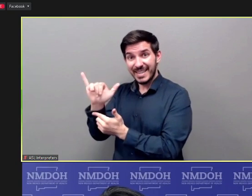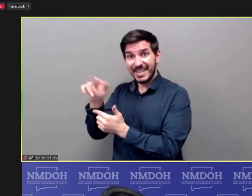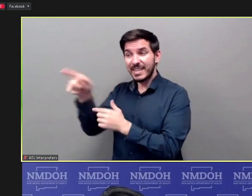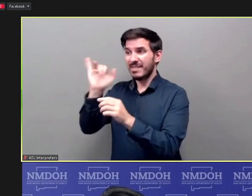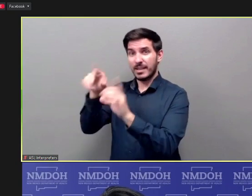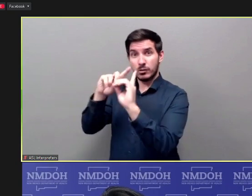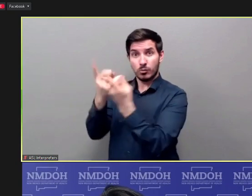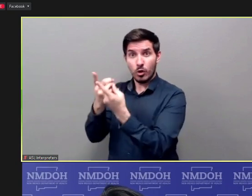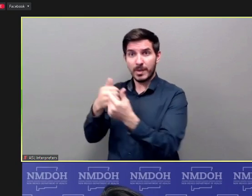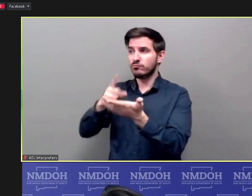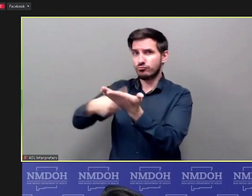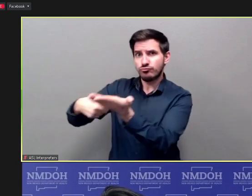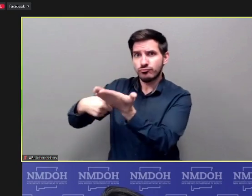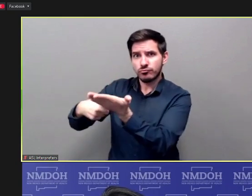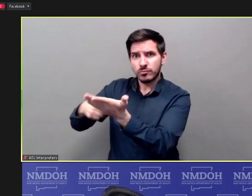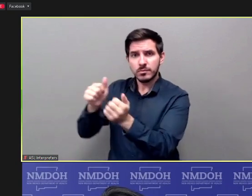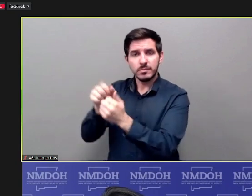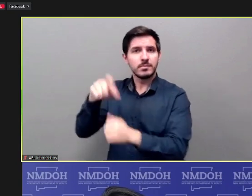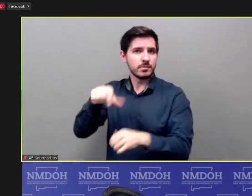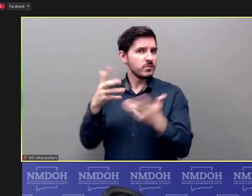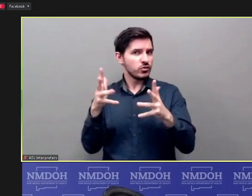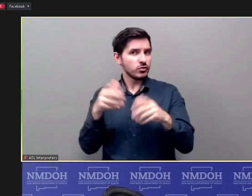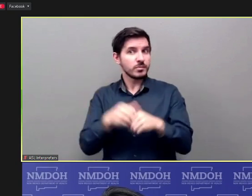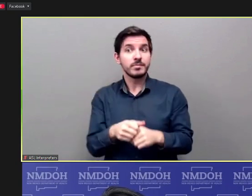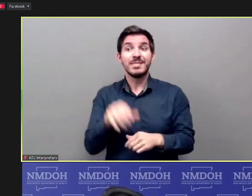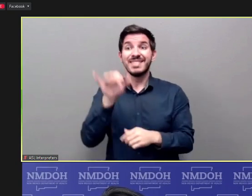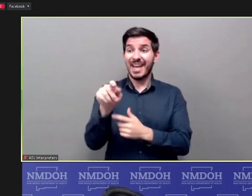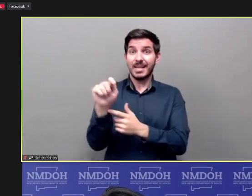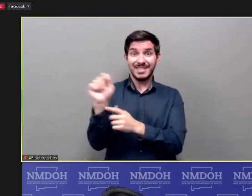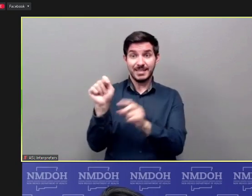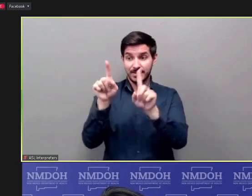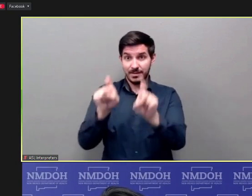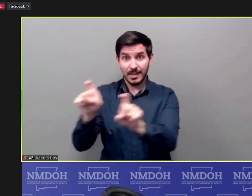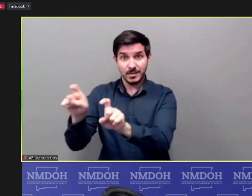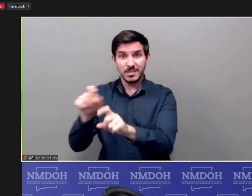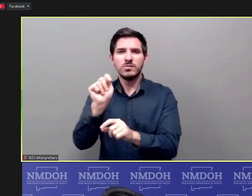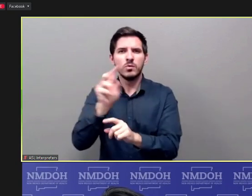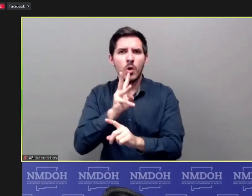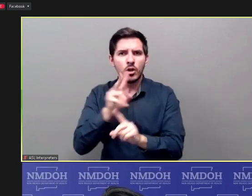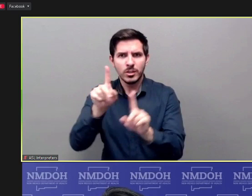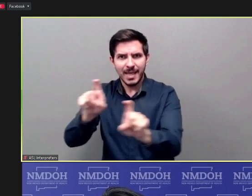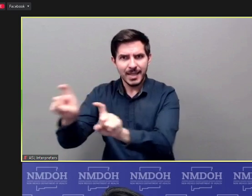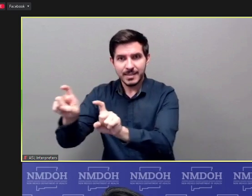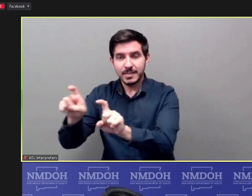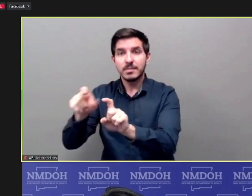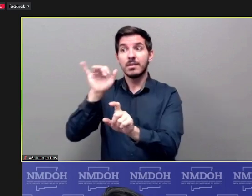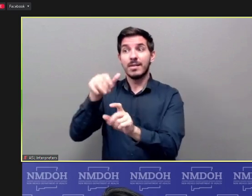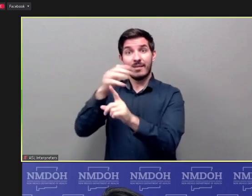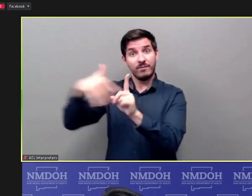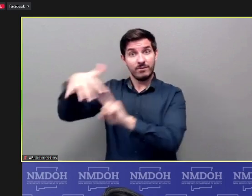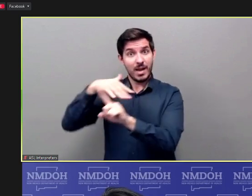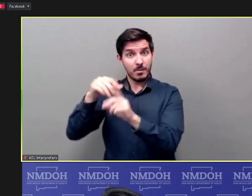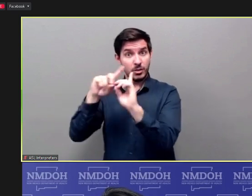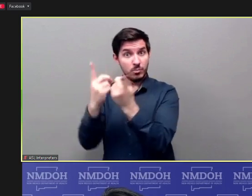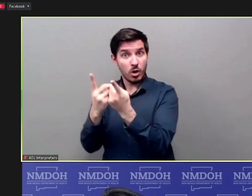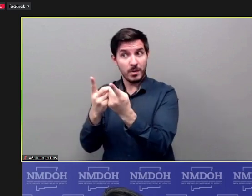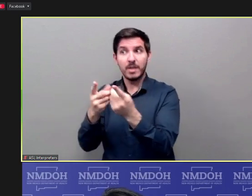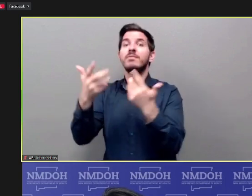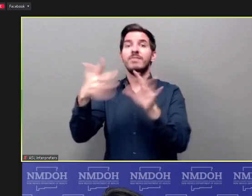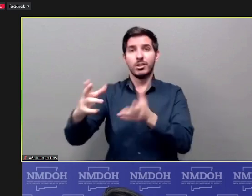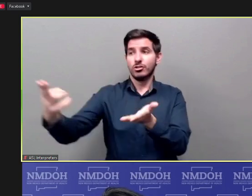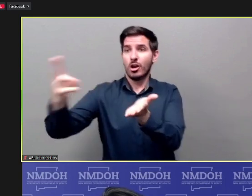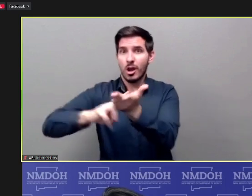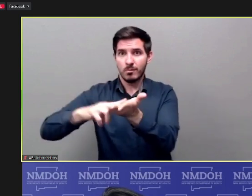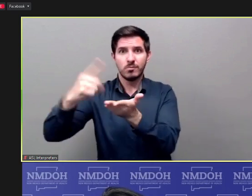happened was we had the wastewater testing being done through the Environment Department. They had a contract with a vendor.